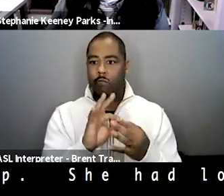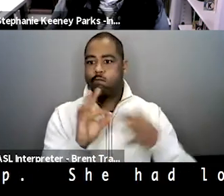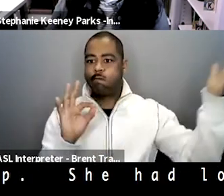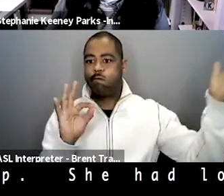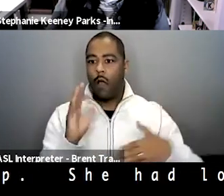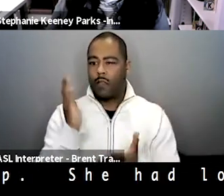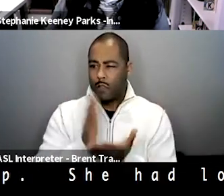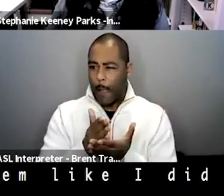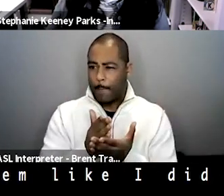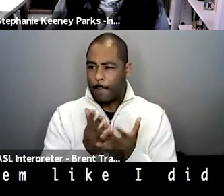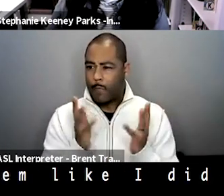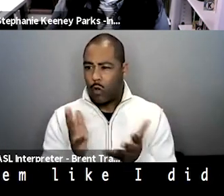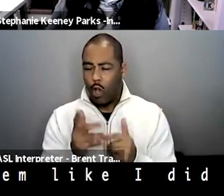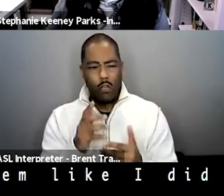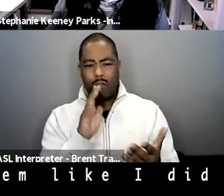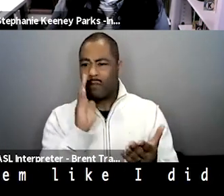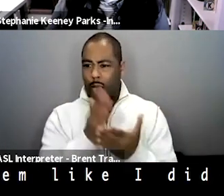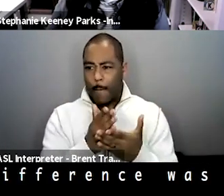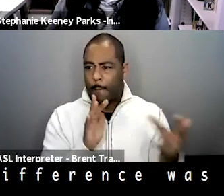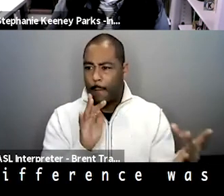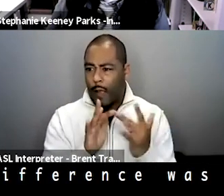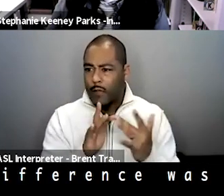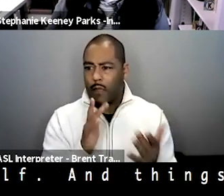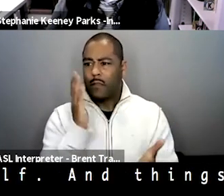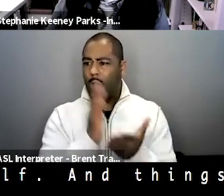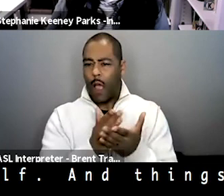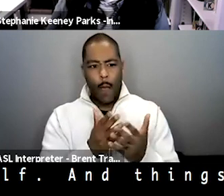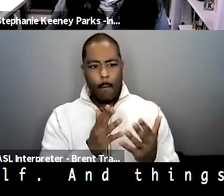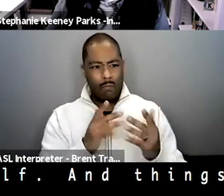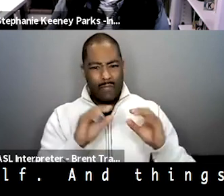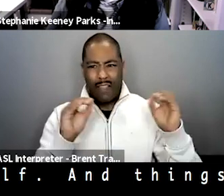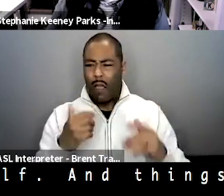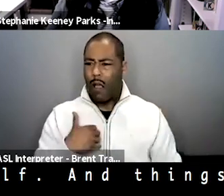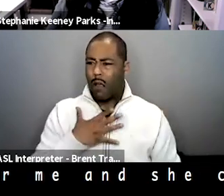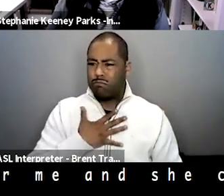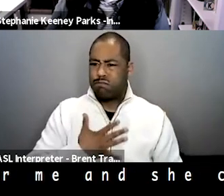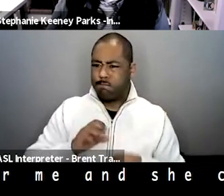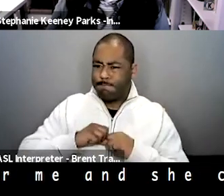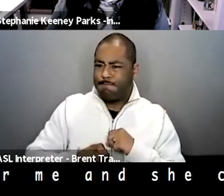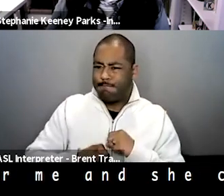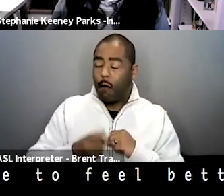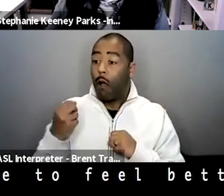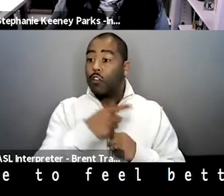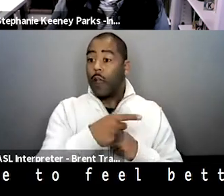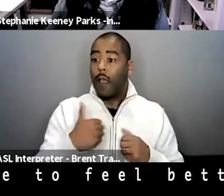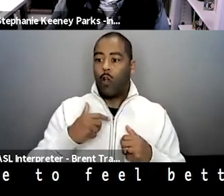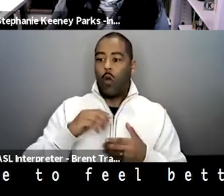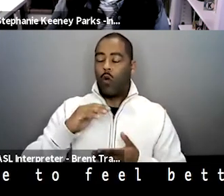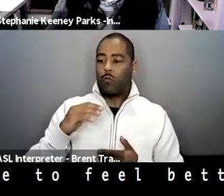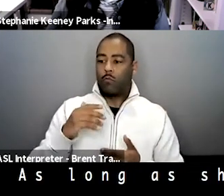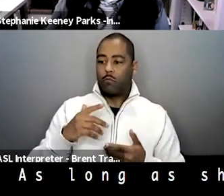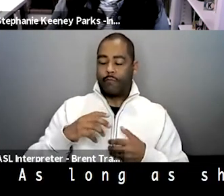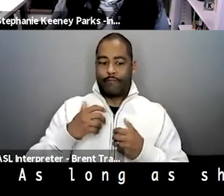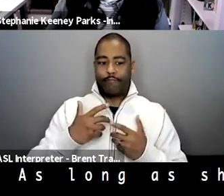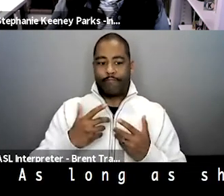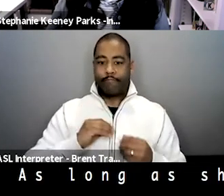a toxic friendship. She had low self-esteem like I did, but the difference was I started to like myself and things began to change for me and she